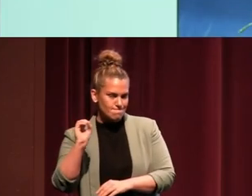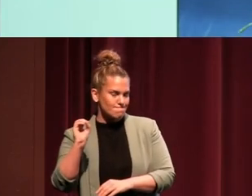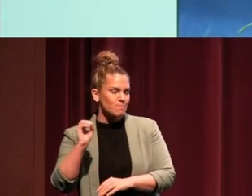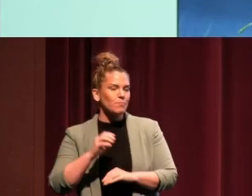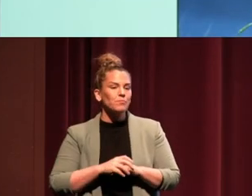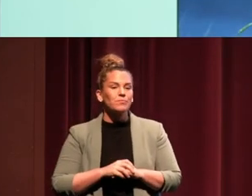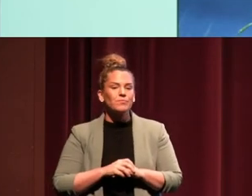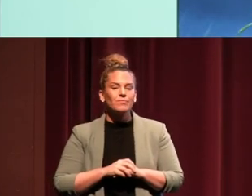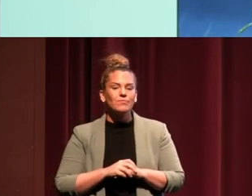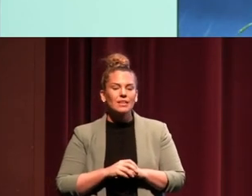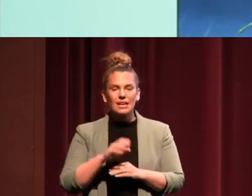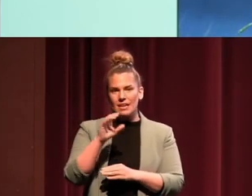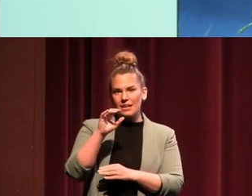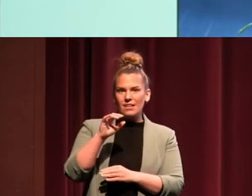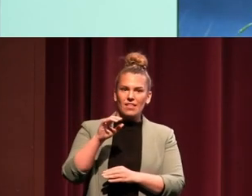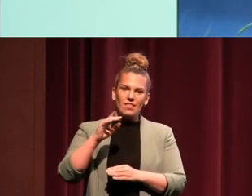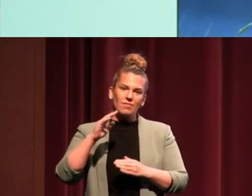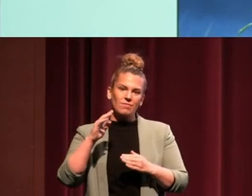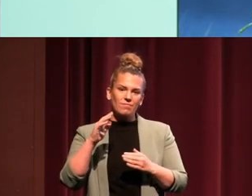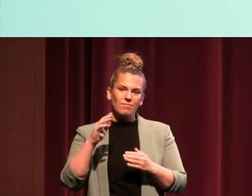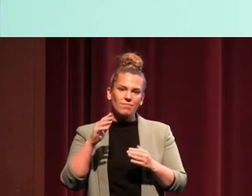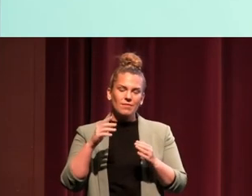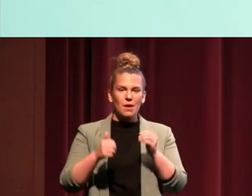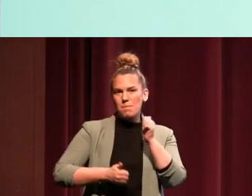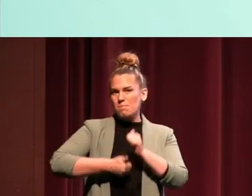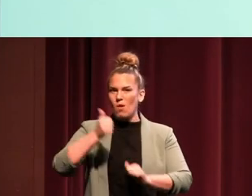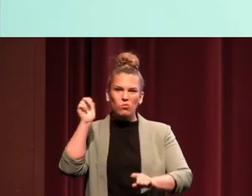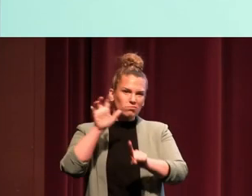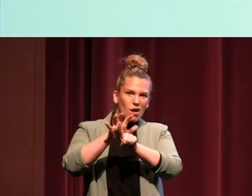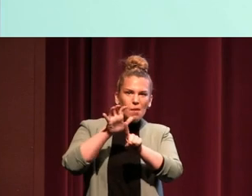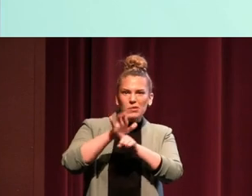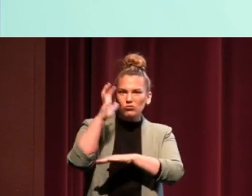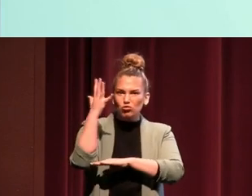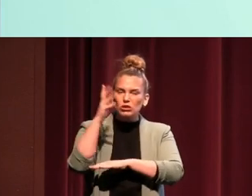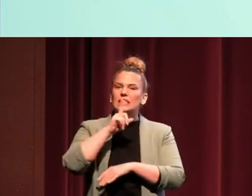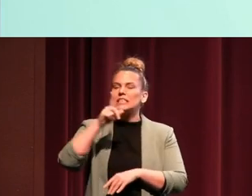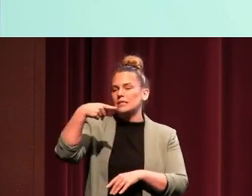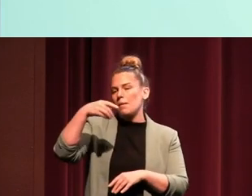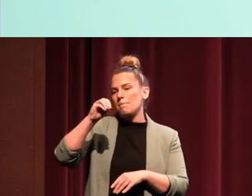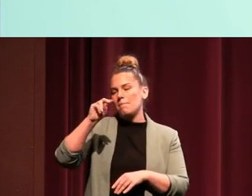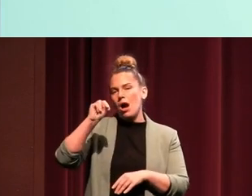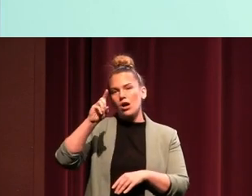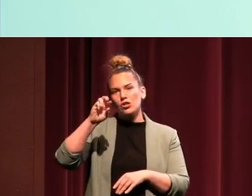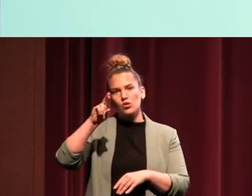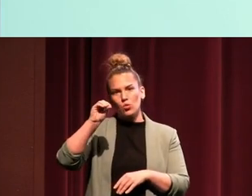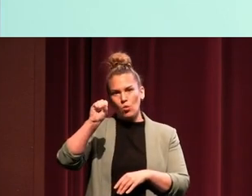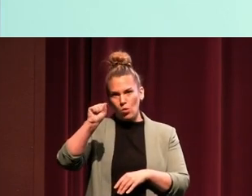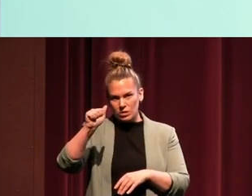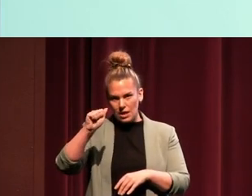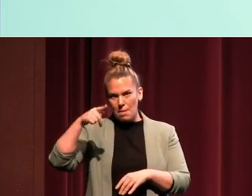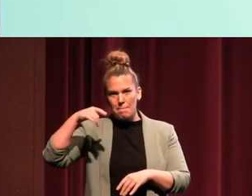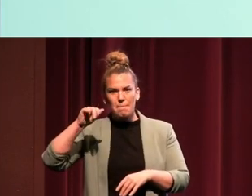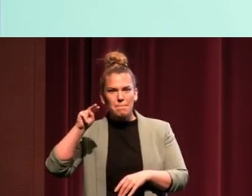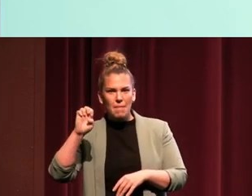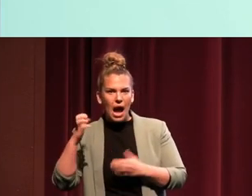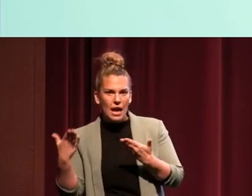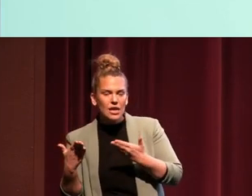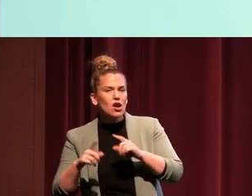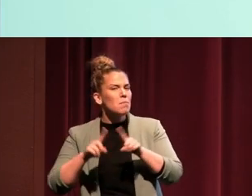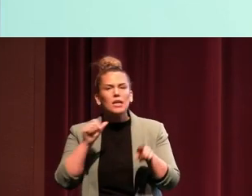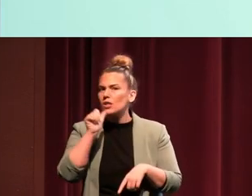The iconic tree species of eastern Oregon, of course, is ponderosa pine. But it's not at all the only tree